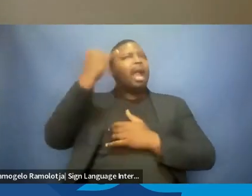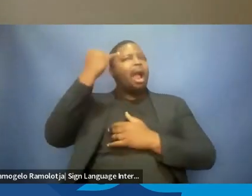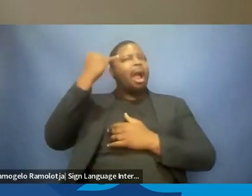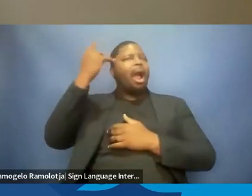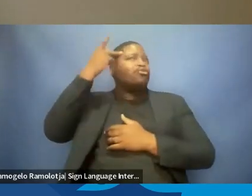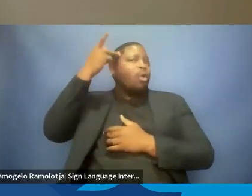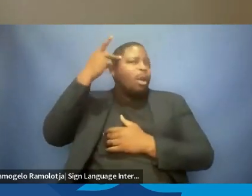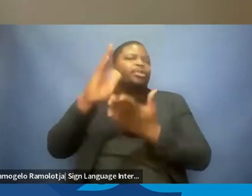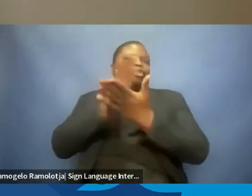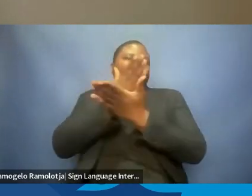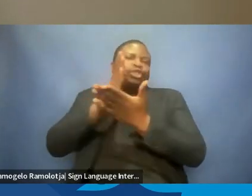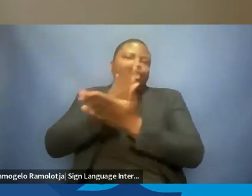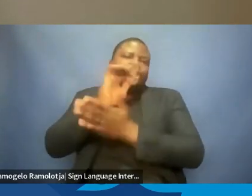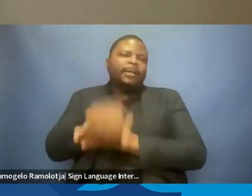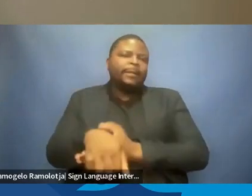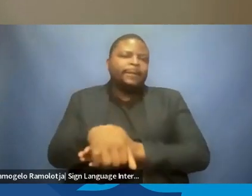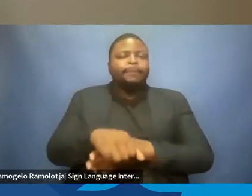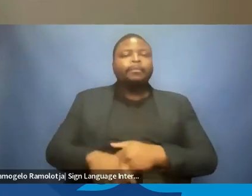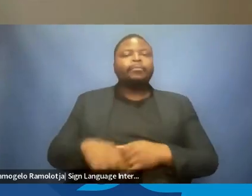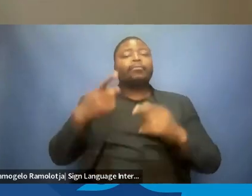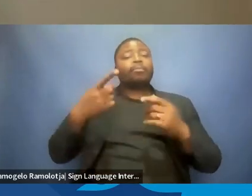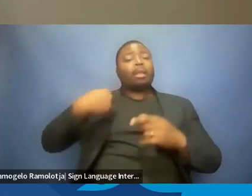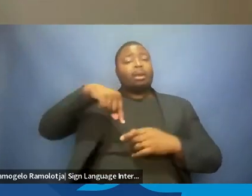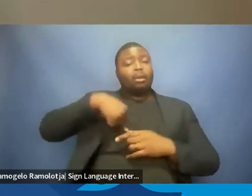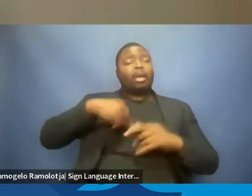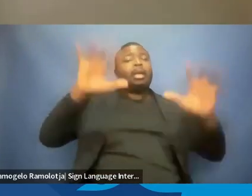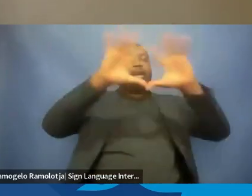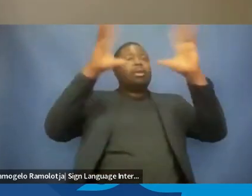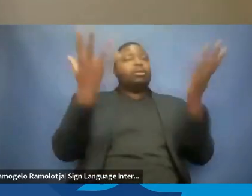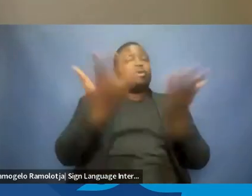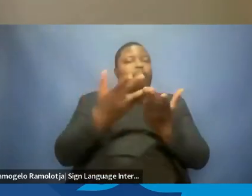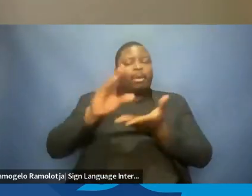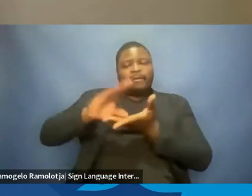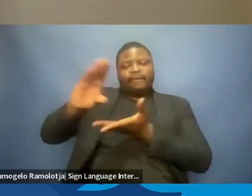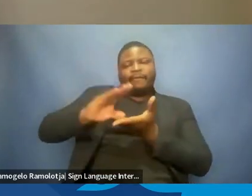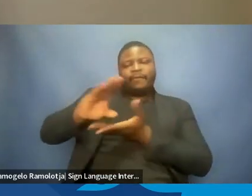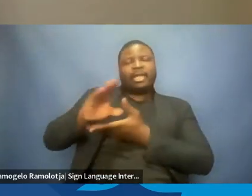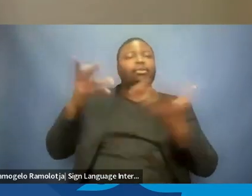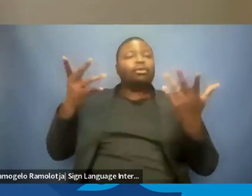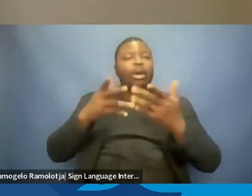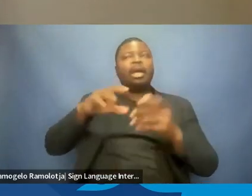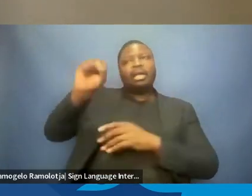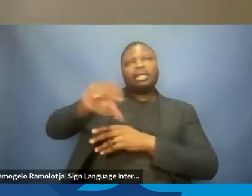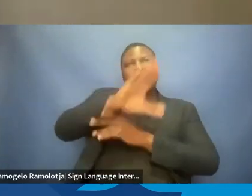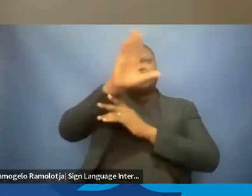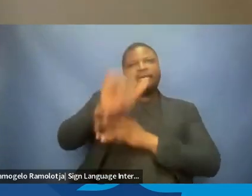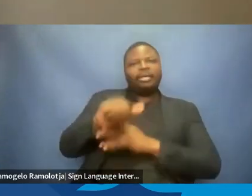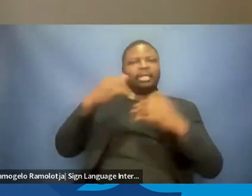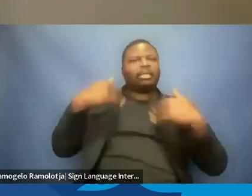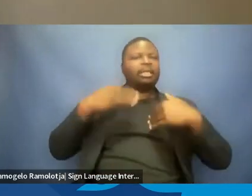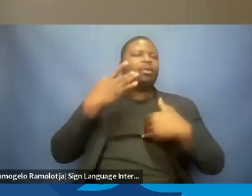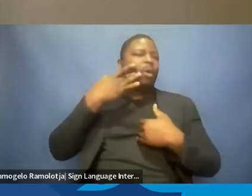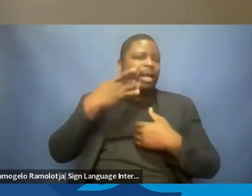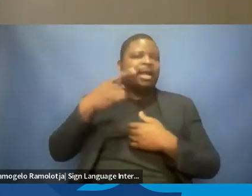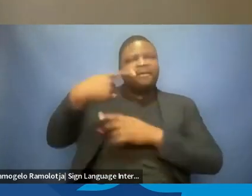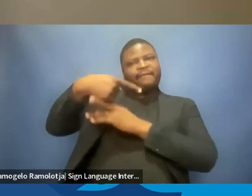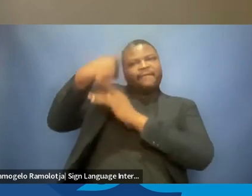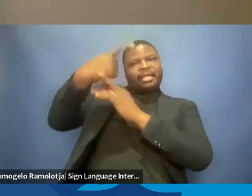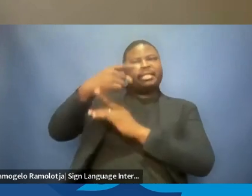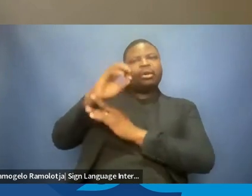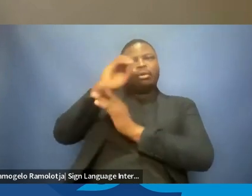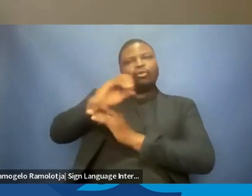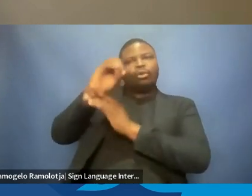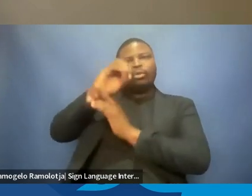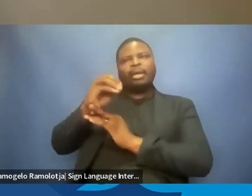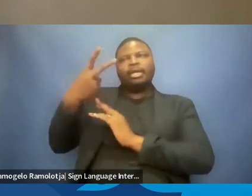the new grant cycle for Global Fund in South Africa, starting the 1st of October 2025, we are